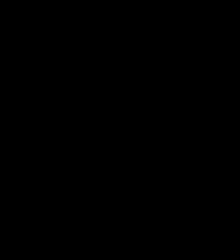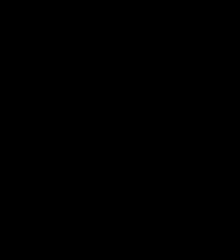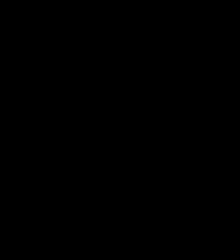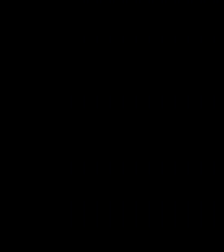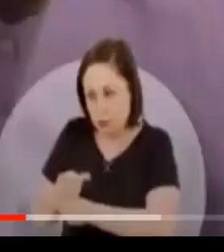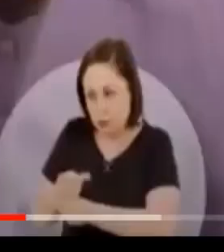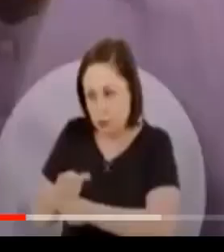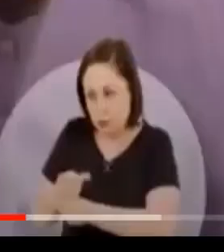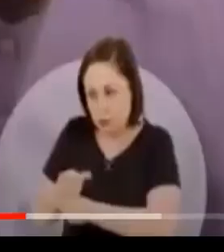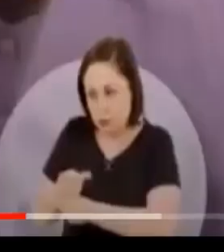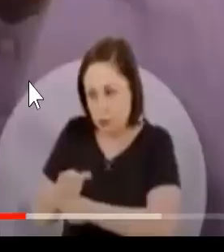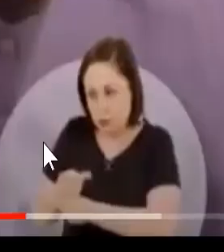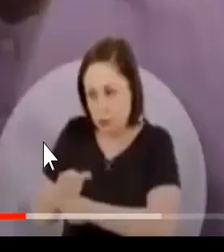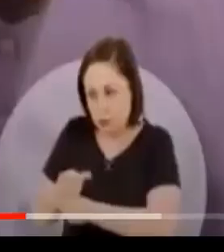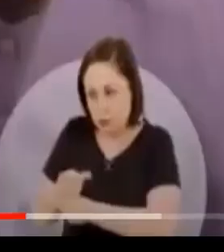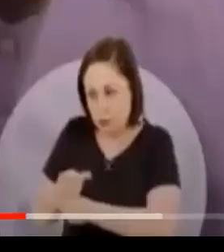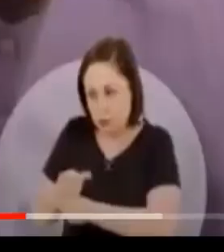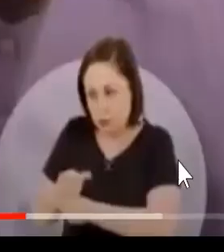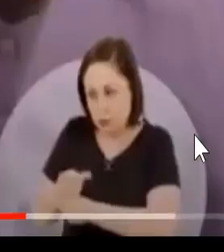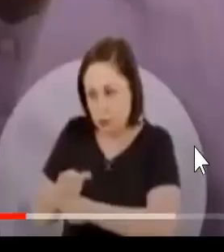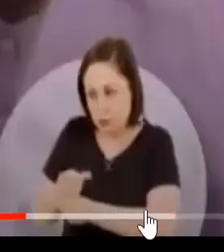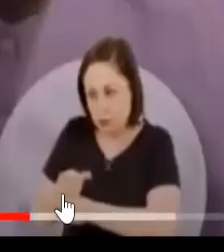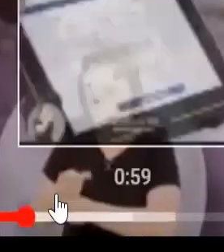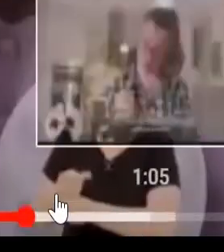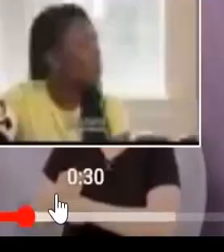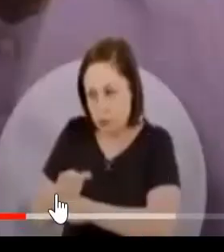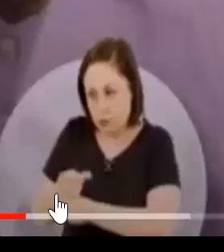Probably because I went to a different screen.